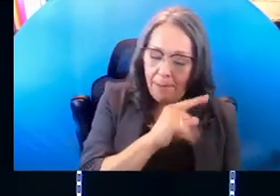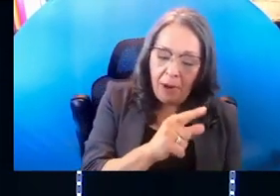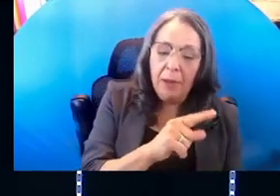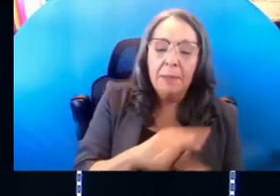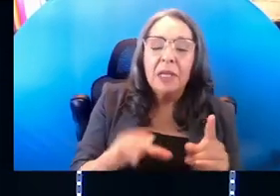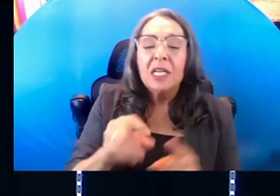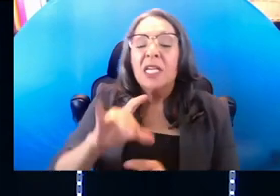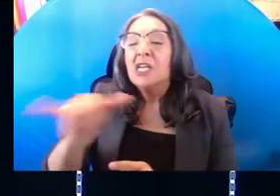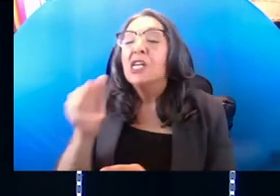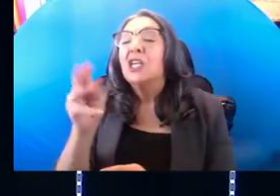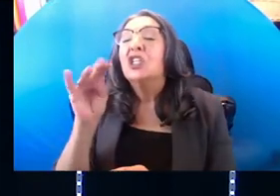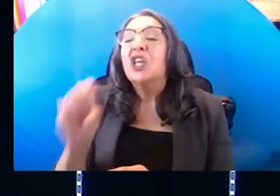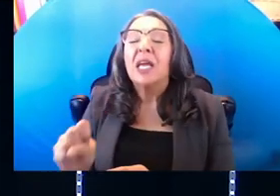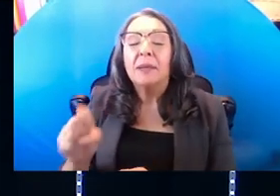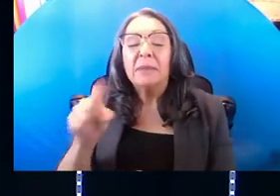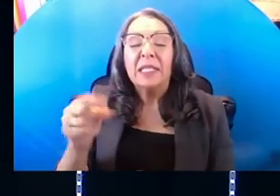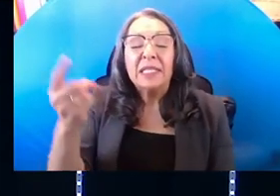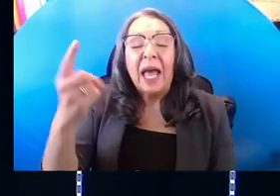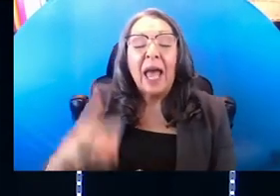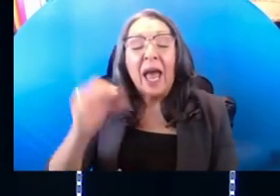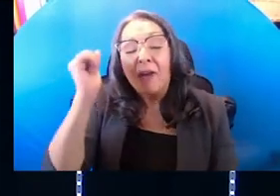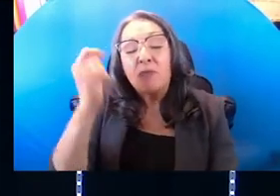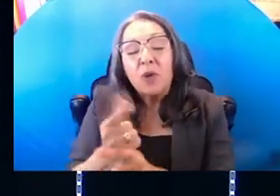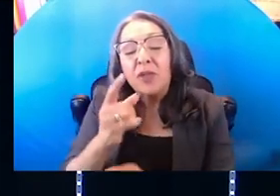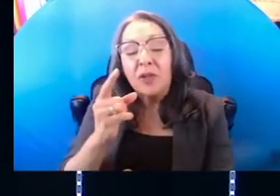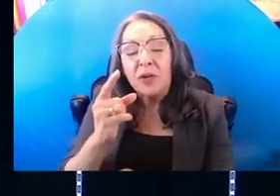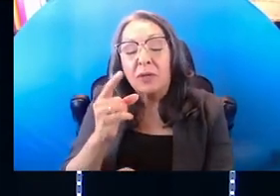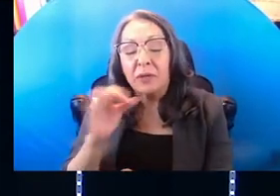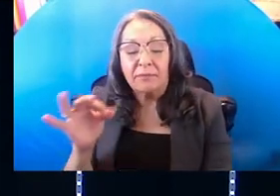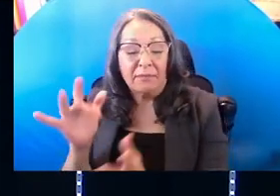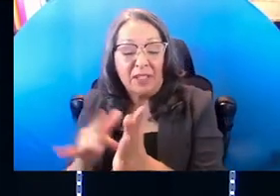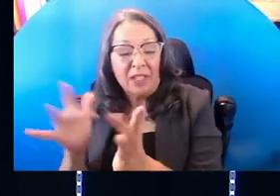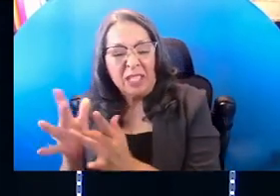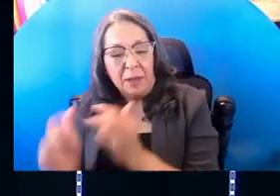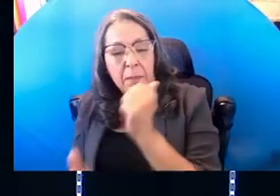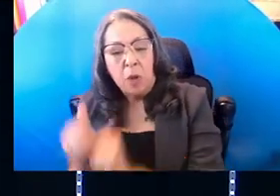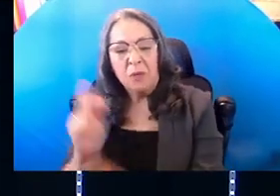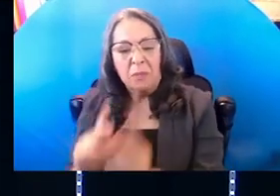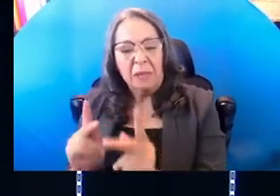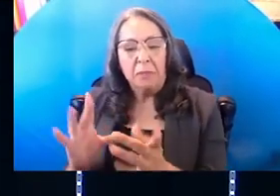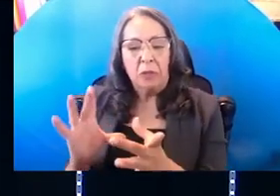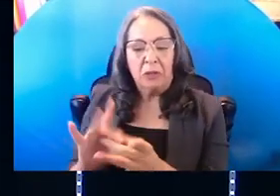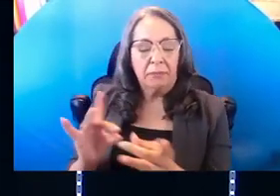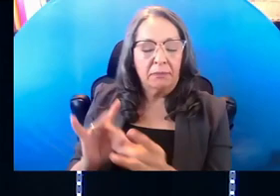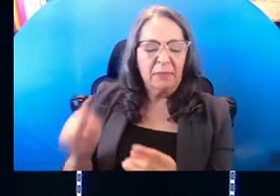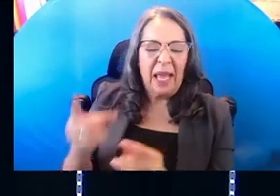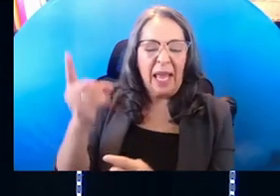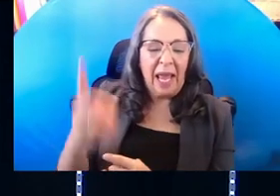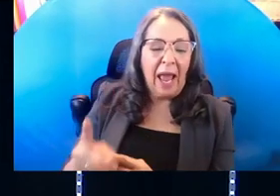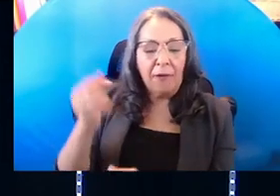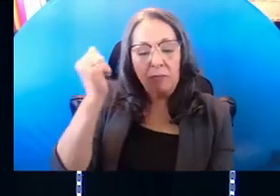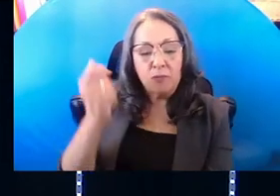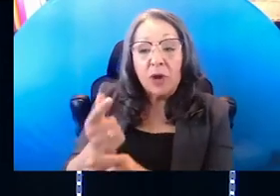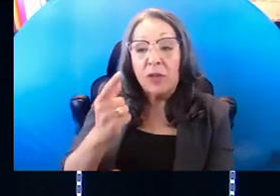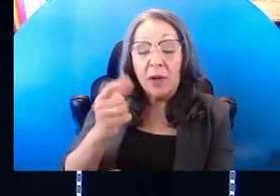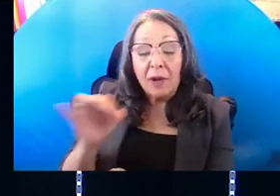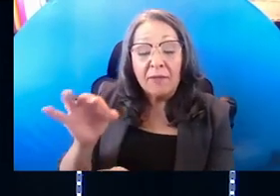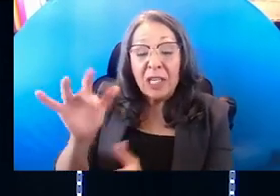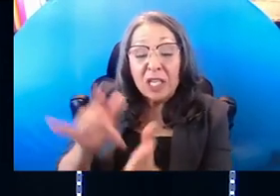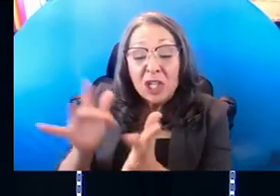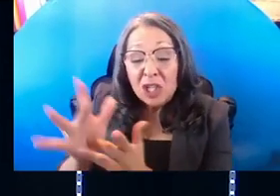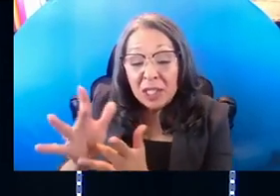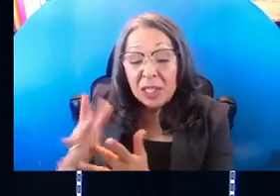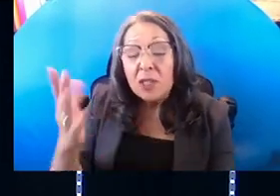be the half-brother of Jesus. There's weird controversies about that, but that's what most people would say, is he is Jesus's half-brother. And he actually wrote this